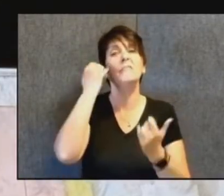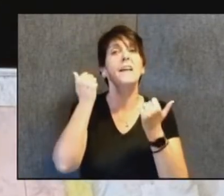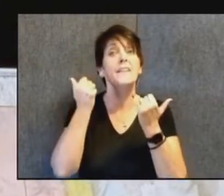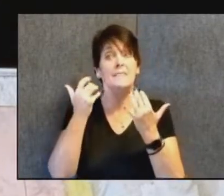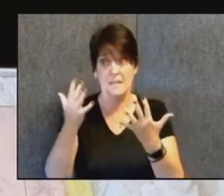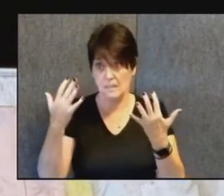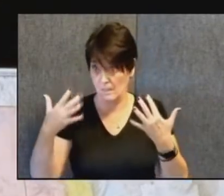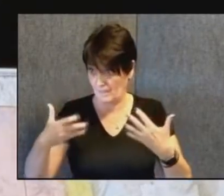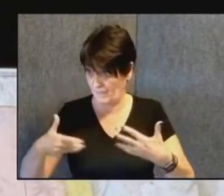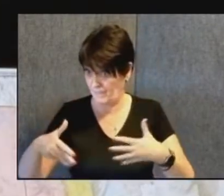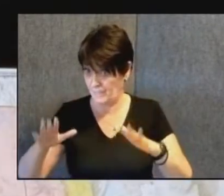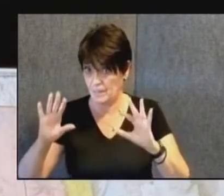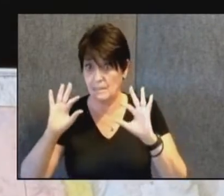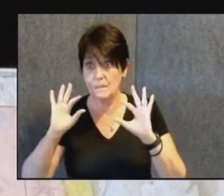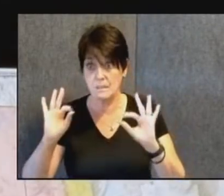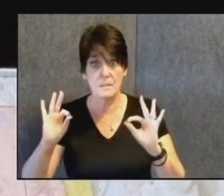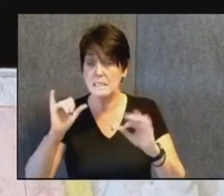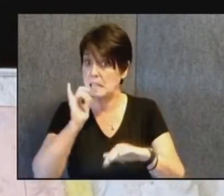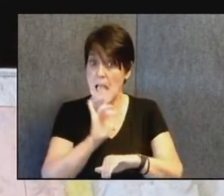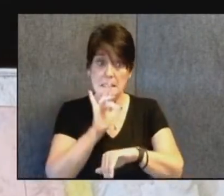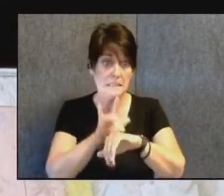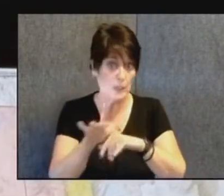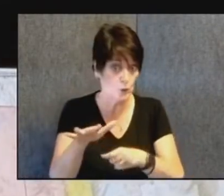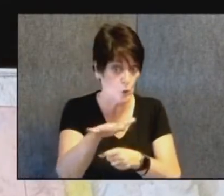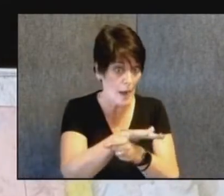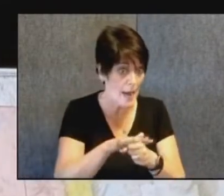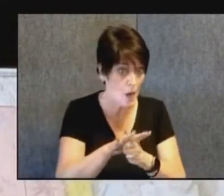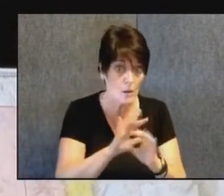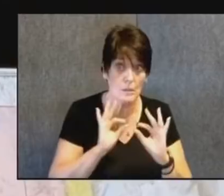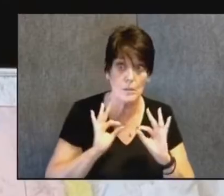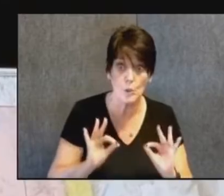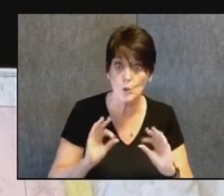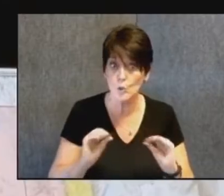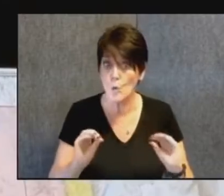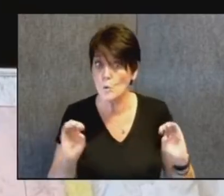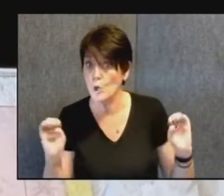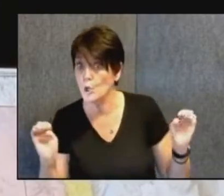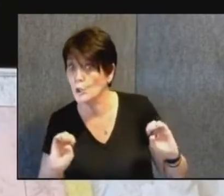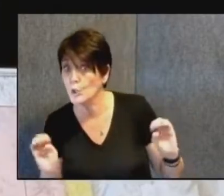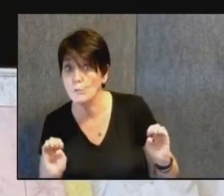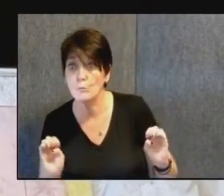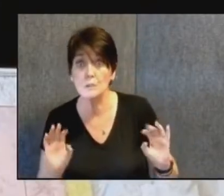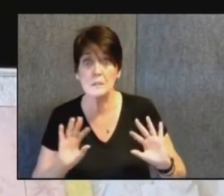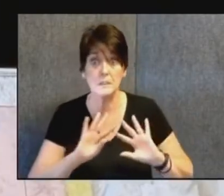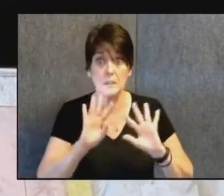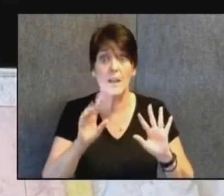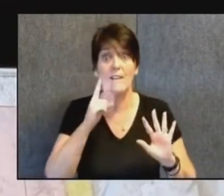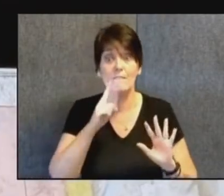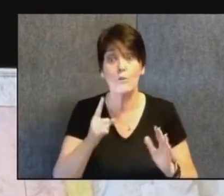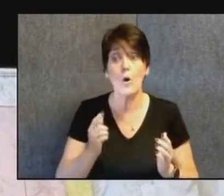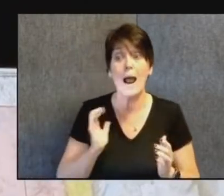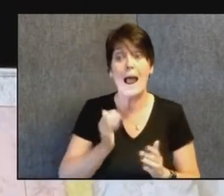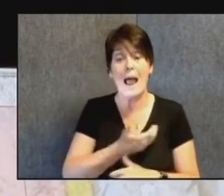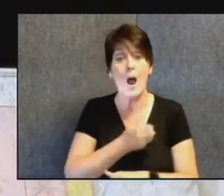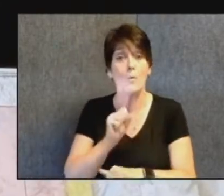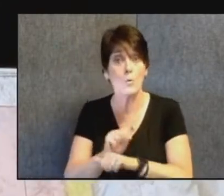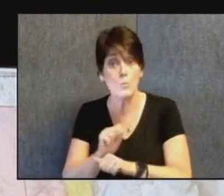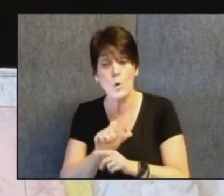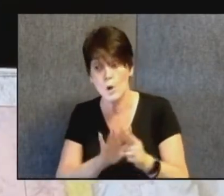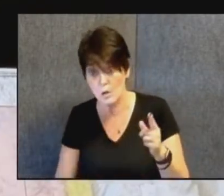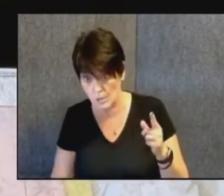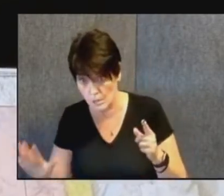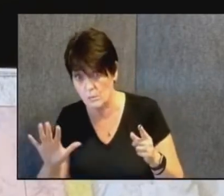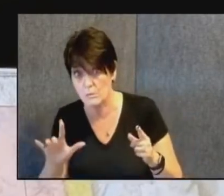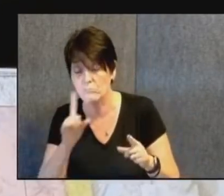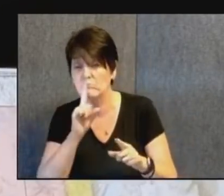been eradicated in that area, or the fire didn't touch that area and it's no longer an emergency ingress egress route for fire apparatus, etc., and